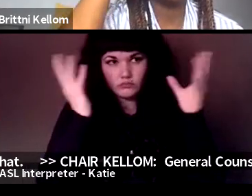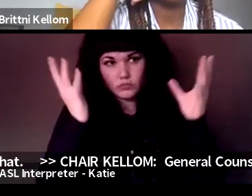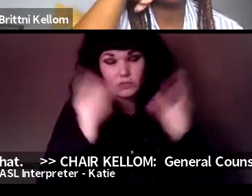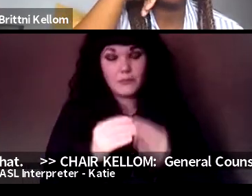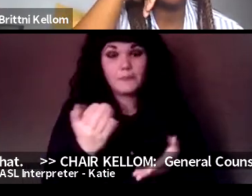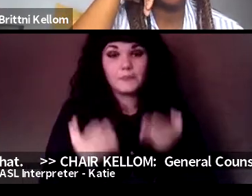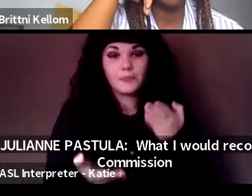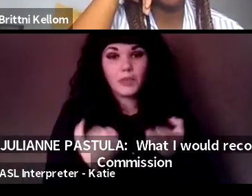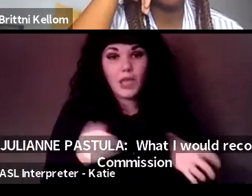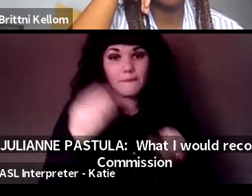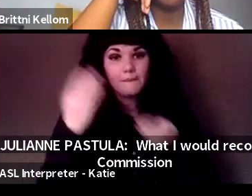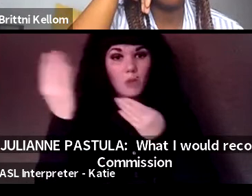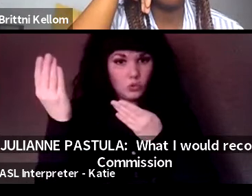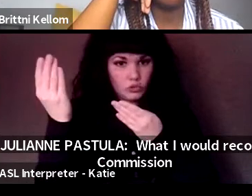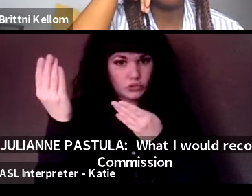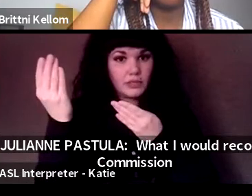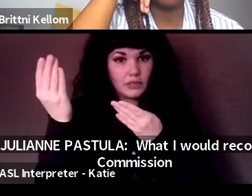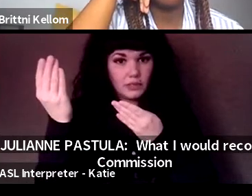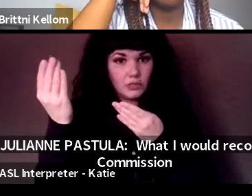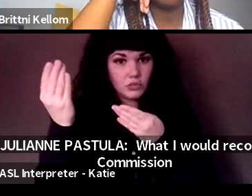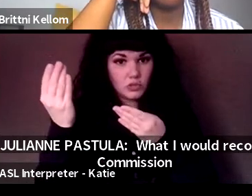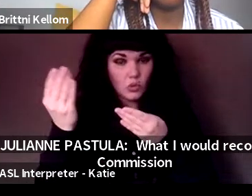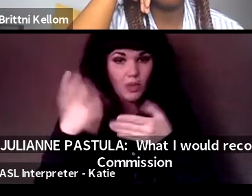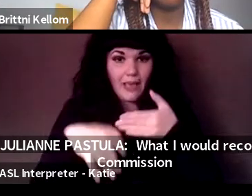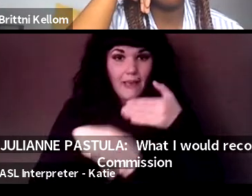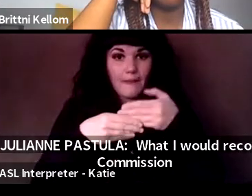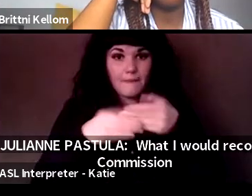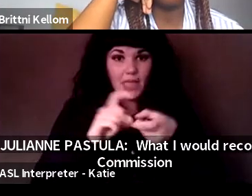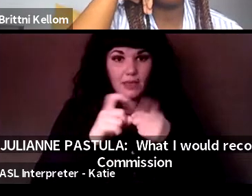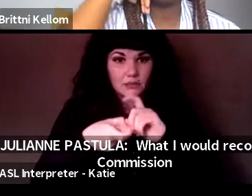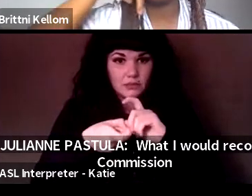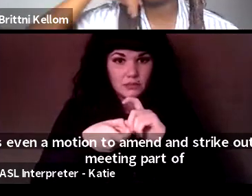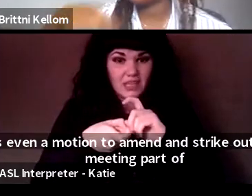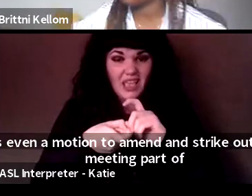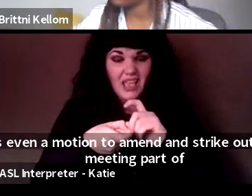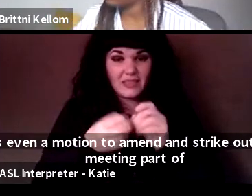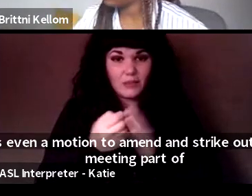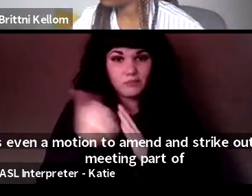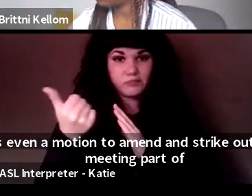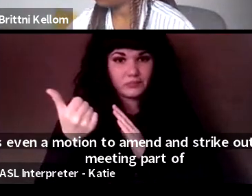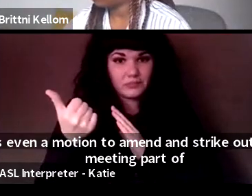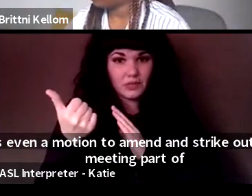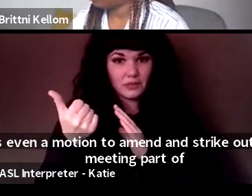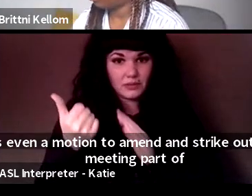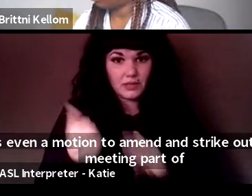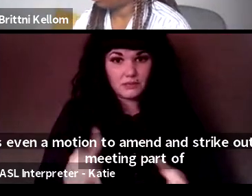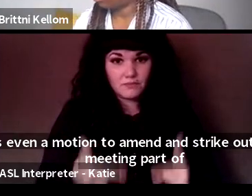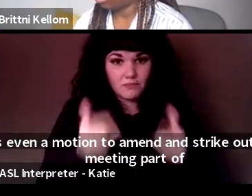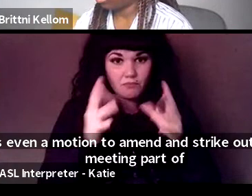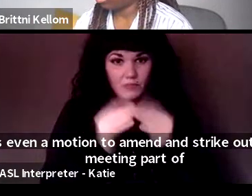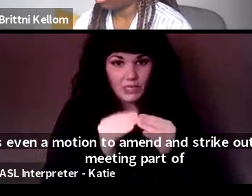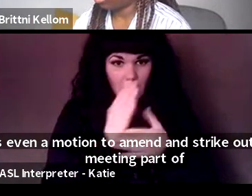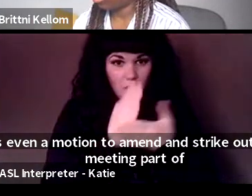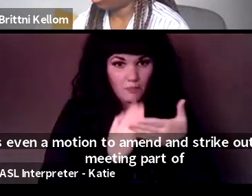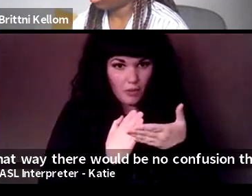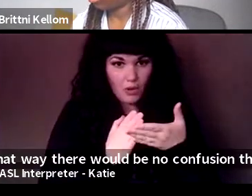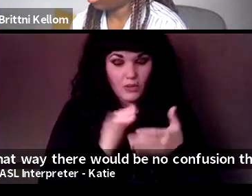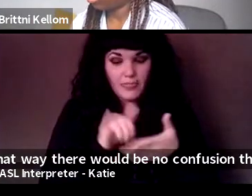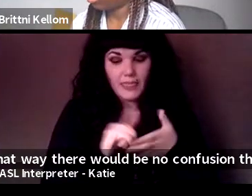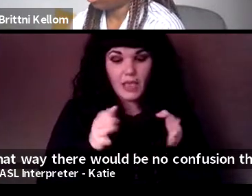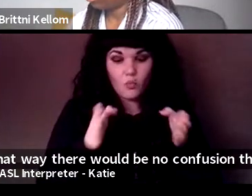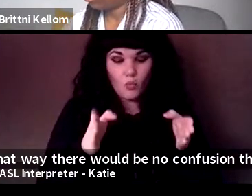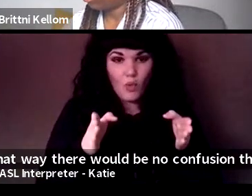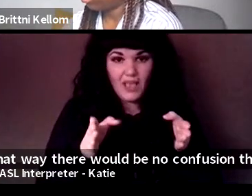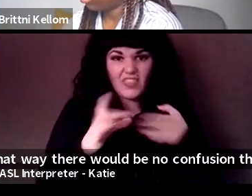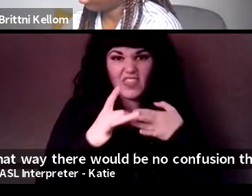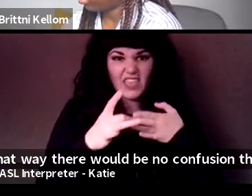amend and strike out the remote meeting part of it. That way there'd be no confusion, that the guidelines that were already adopted would